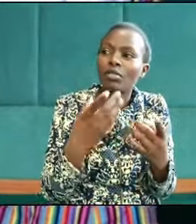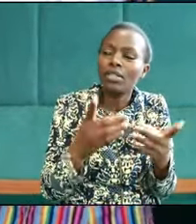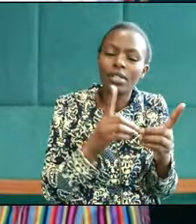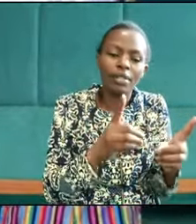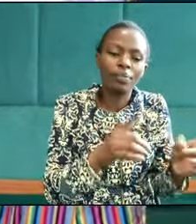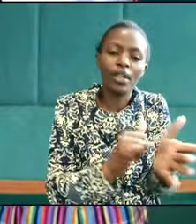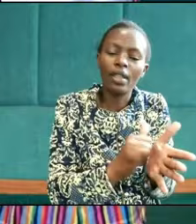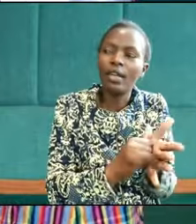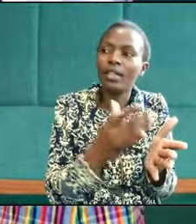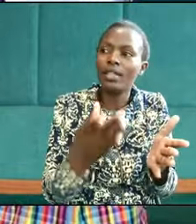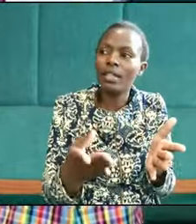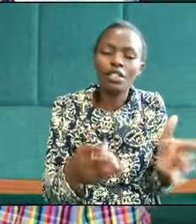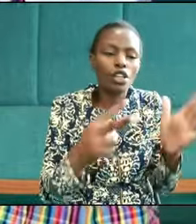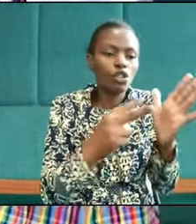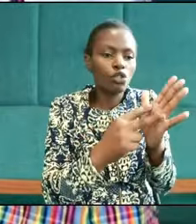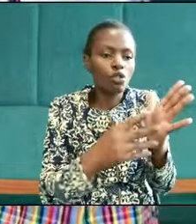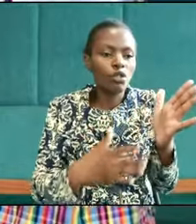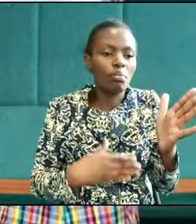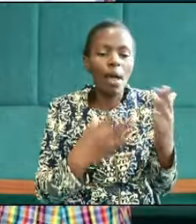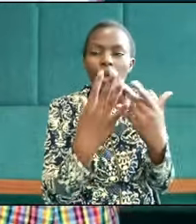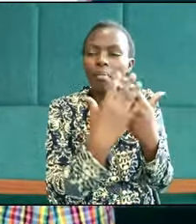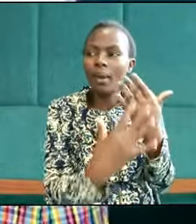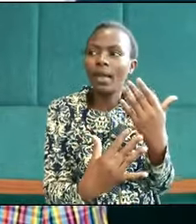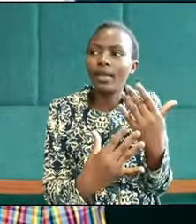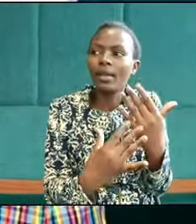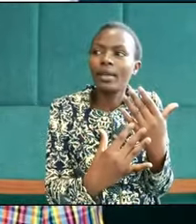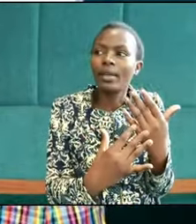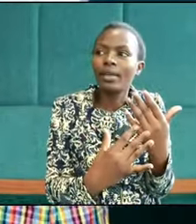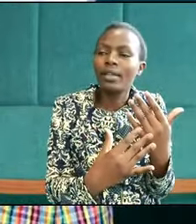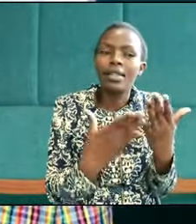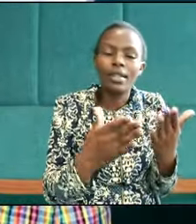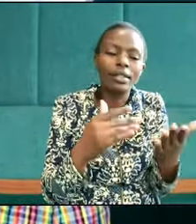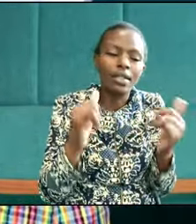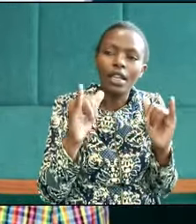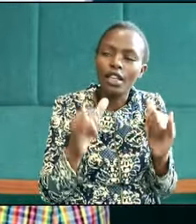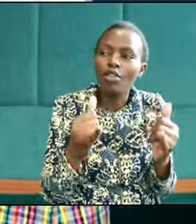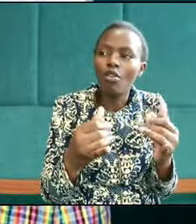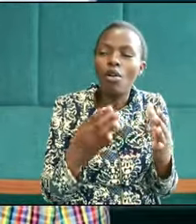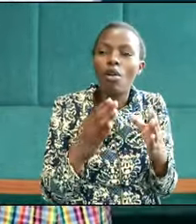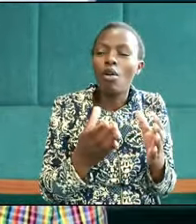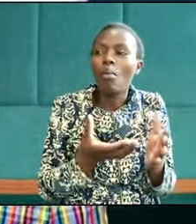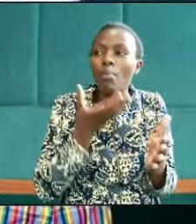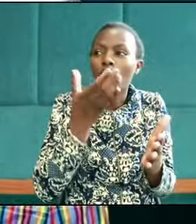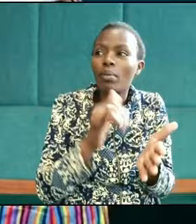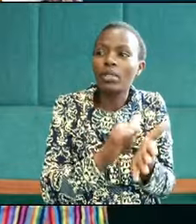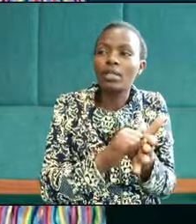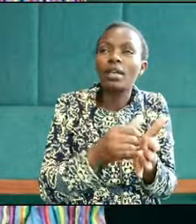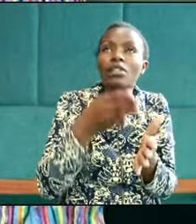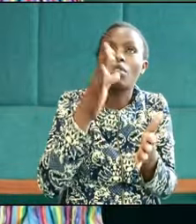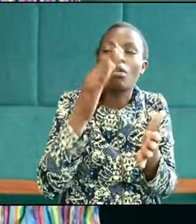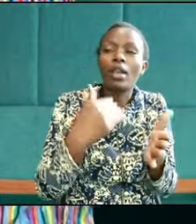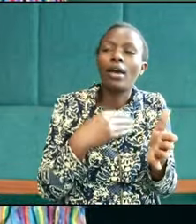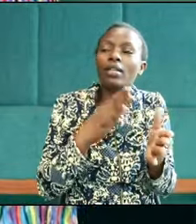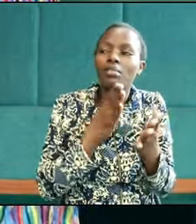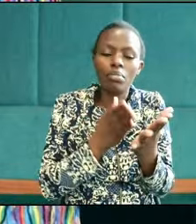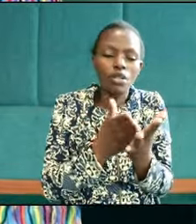that this symbolized the new covenant or promise that God had